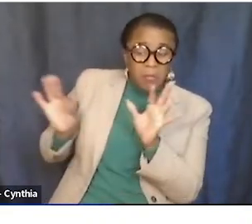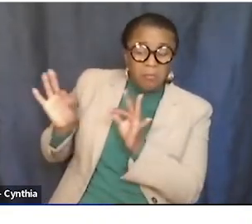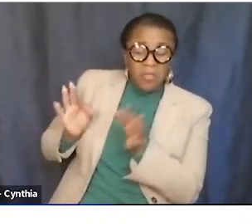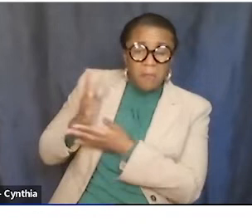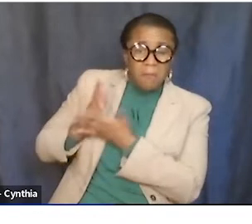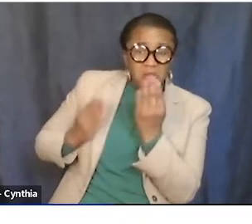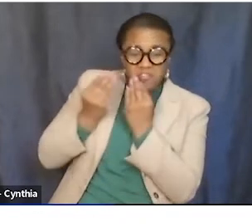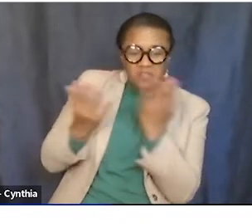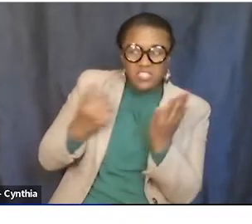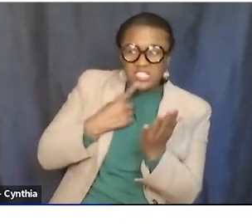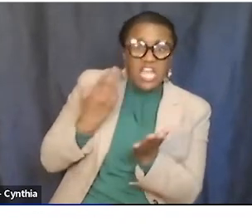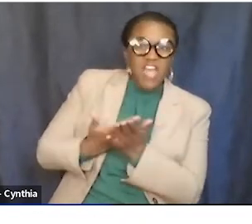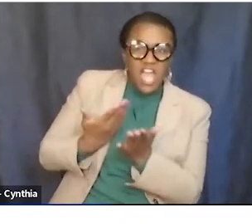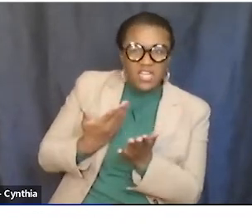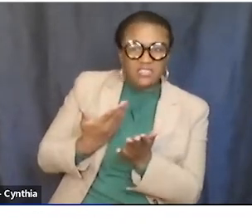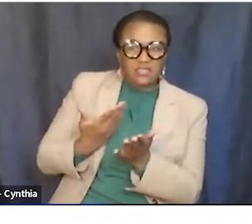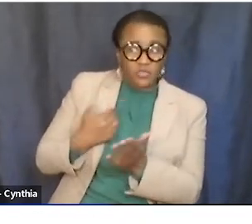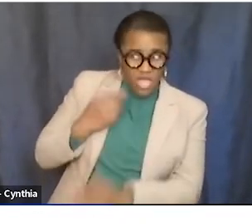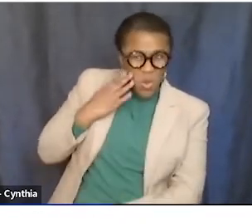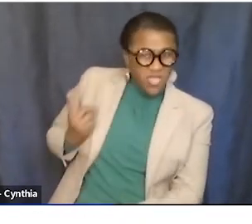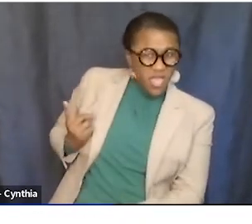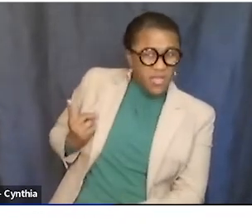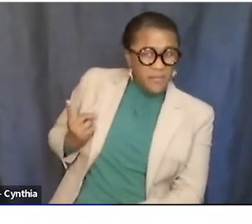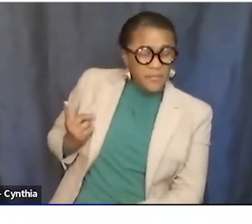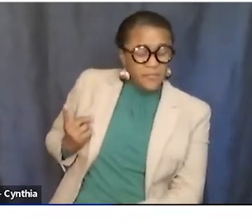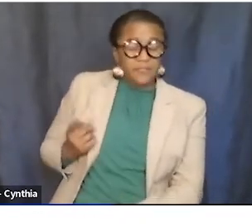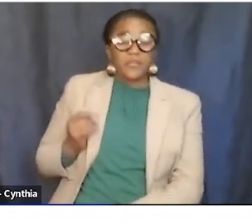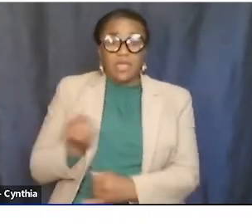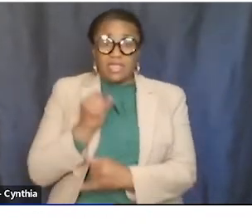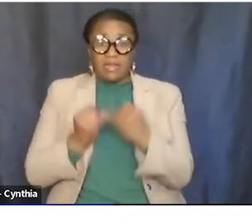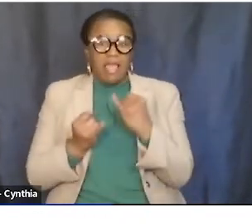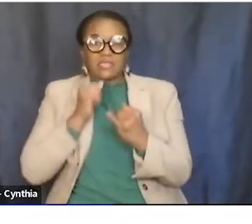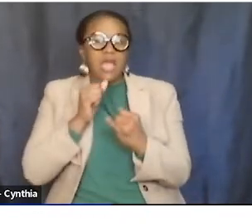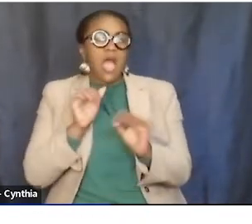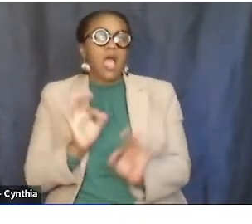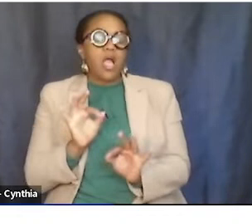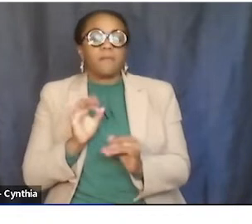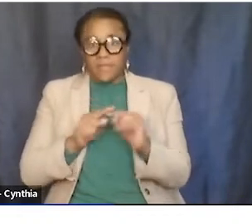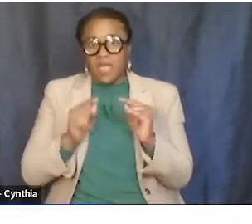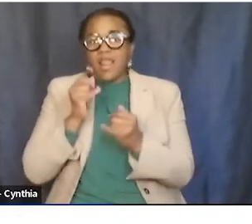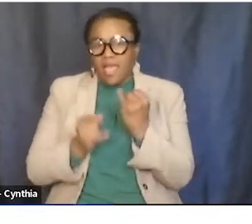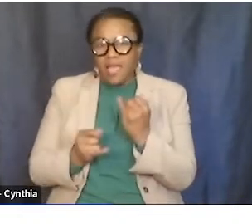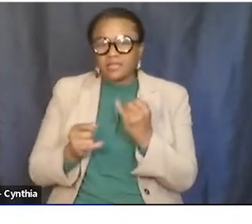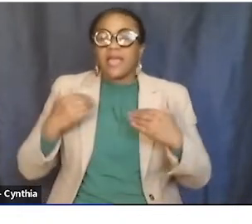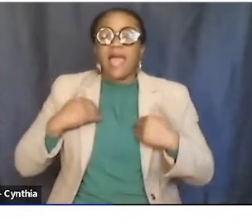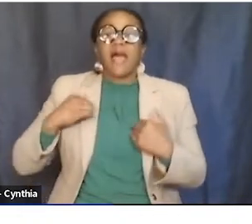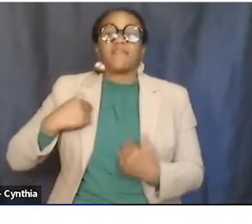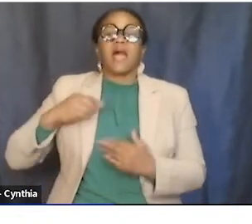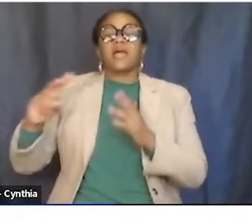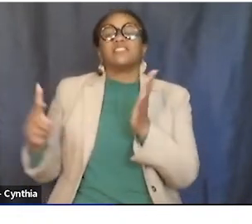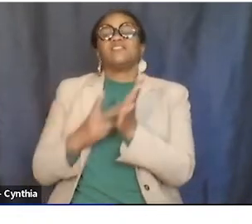fact? And then not last, but last for at least this slide, is have I double checked and